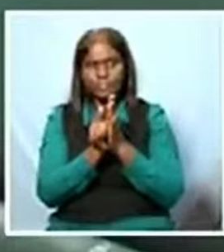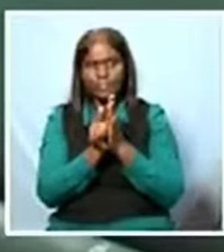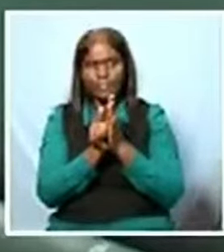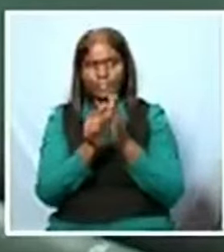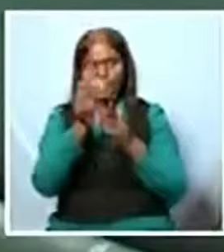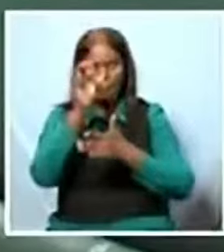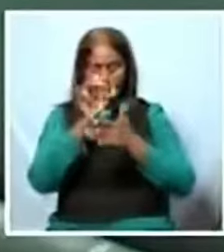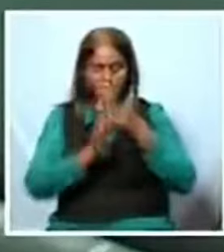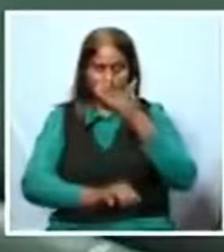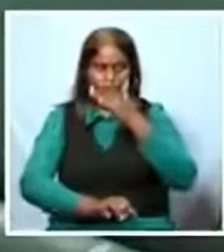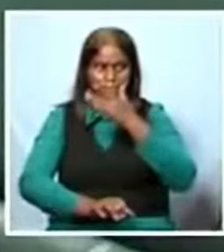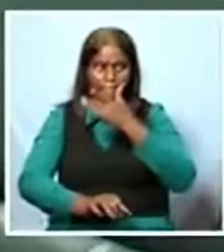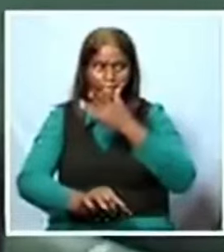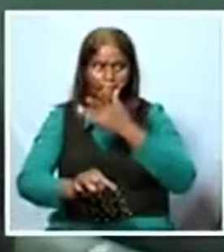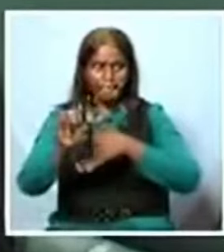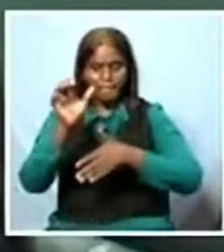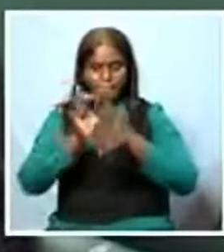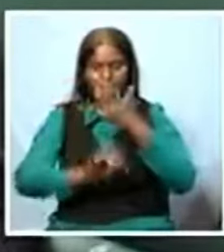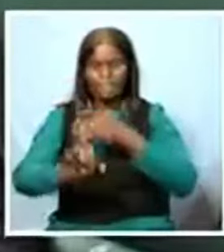Clause